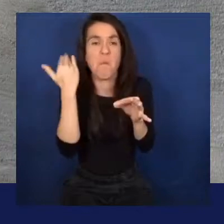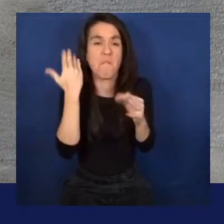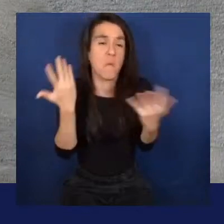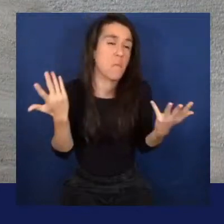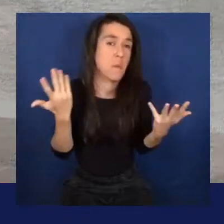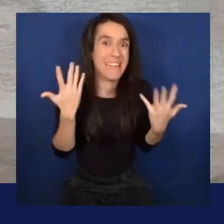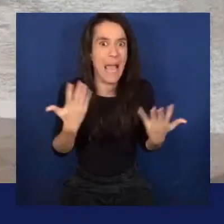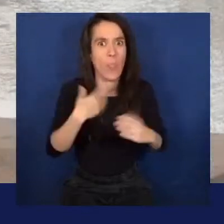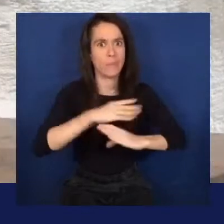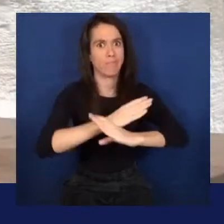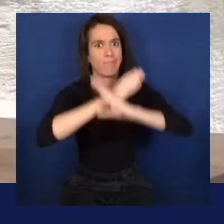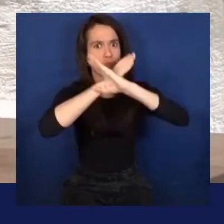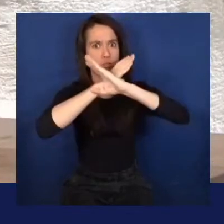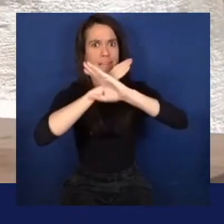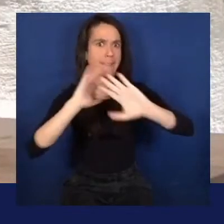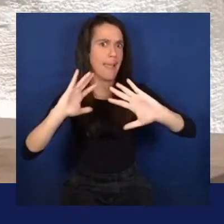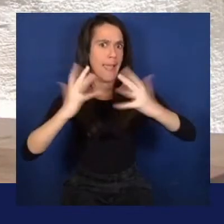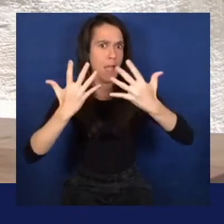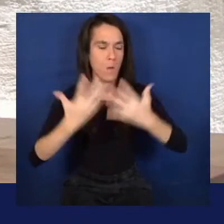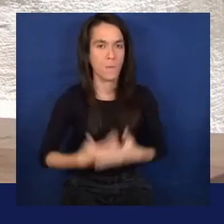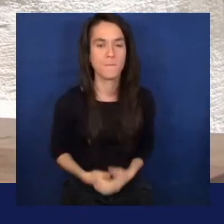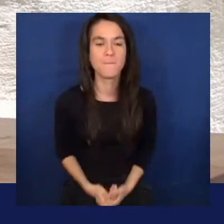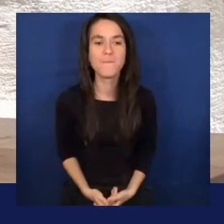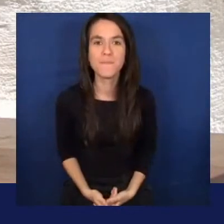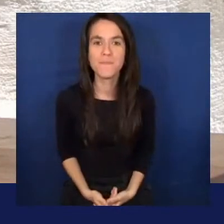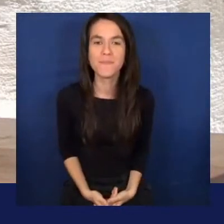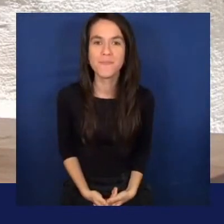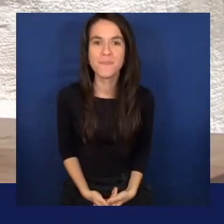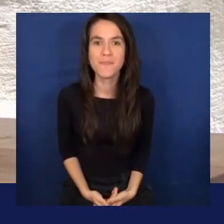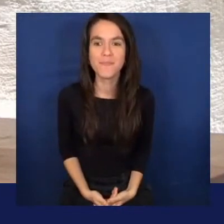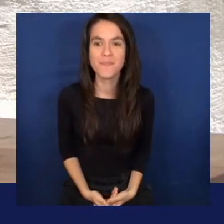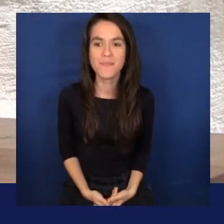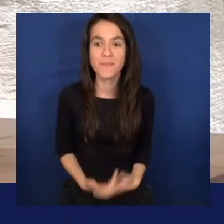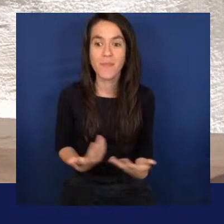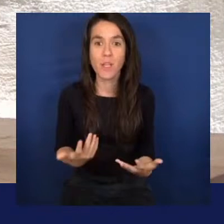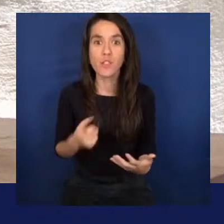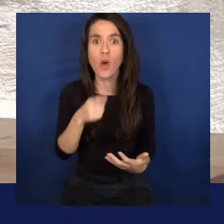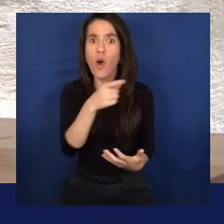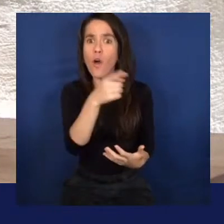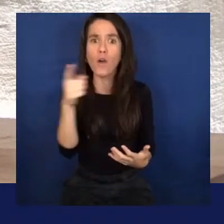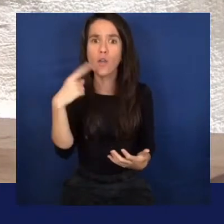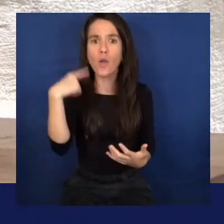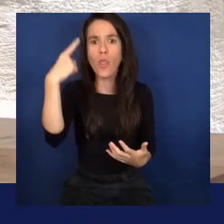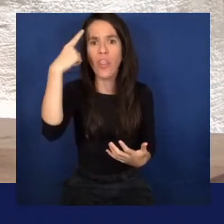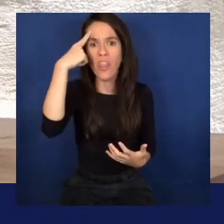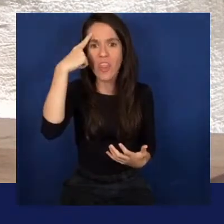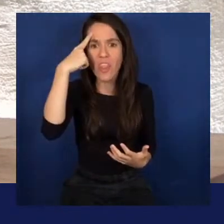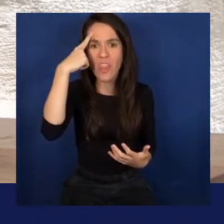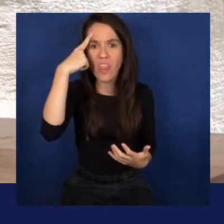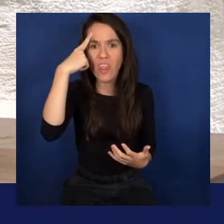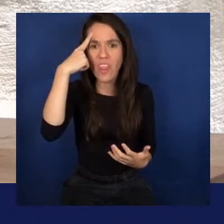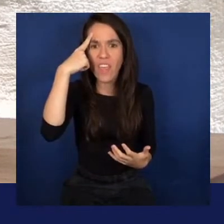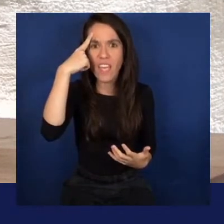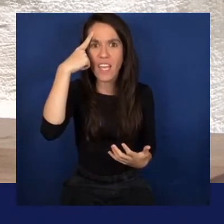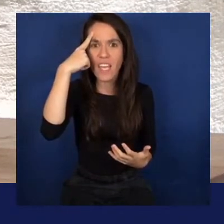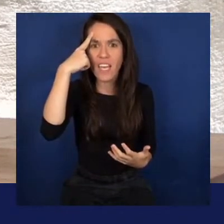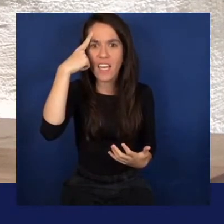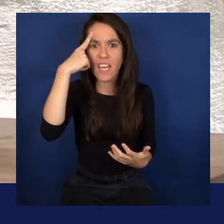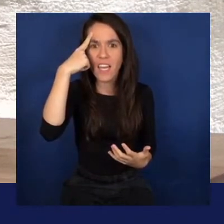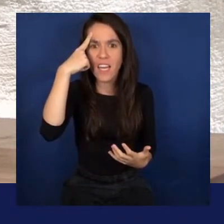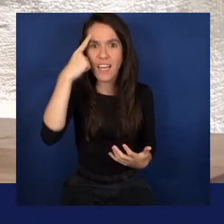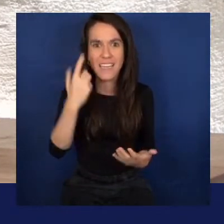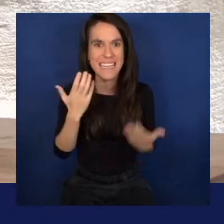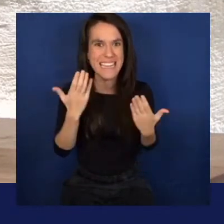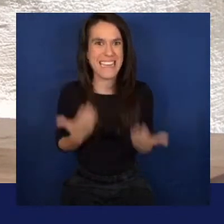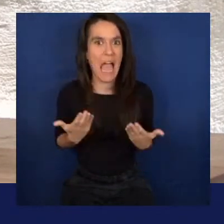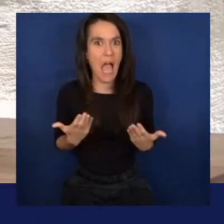protected. So for both of you, what are the traffic lights and the driver's licenses for machine